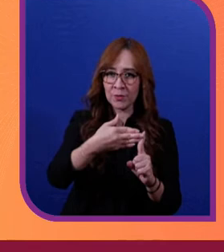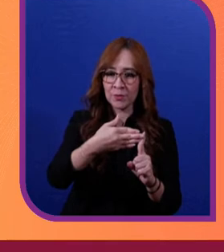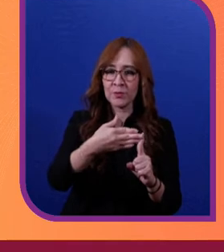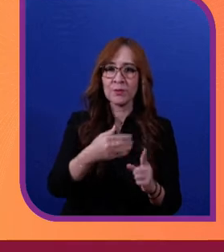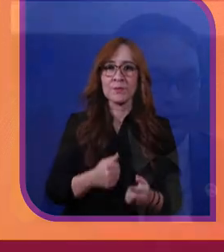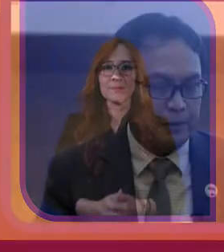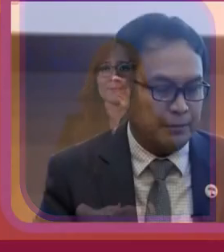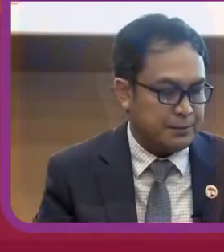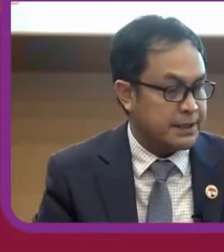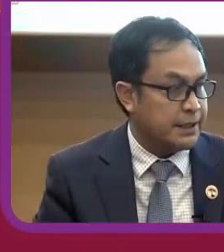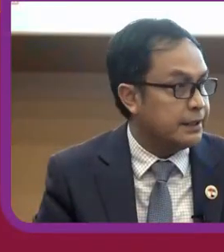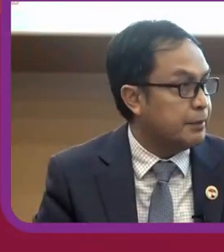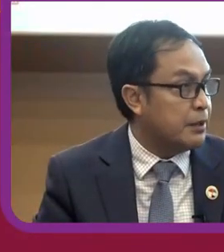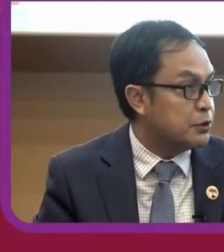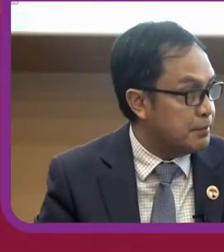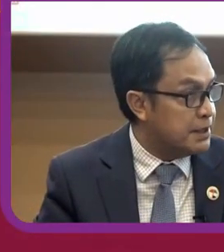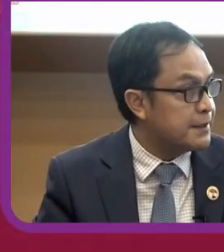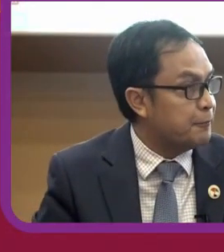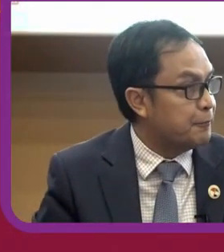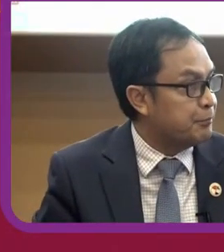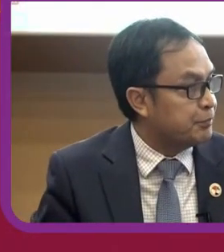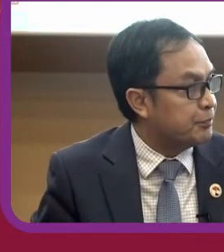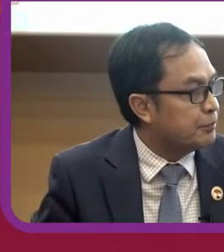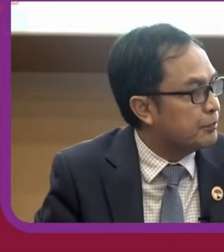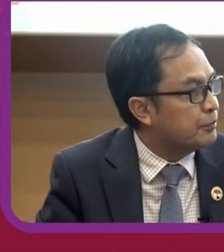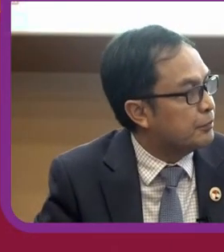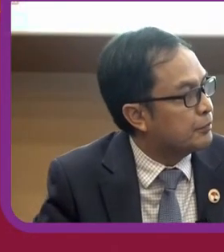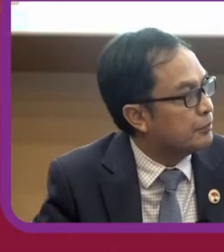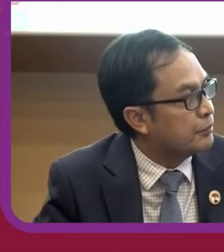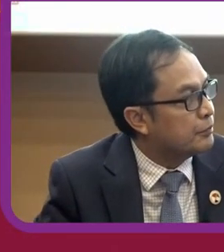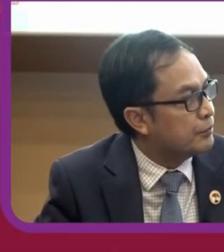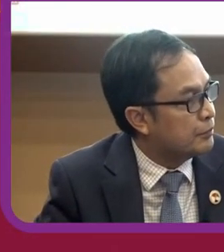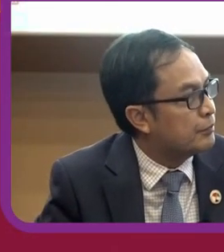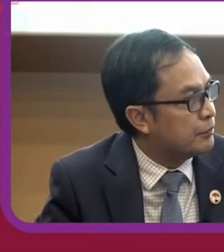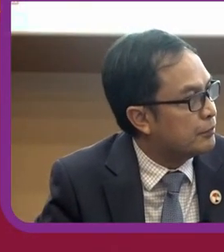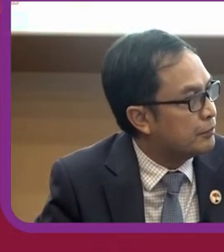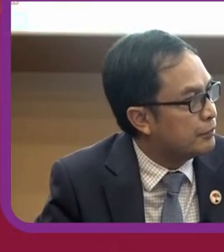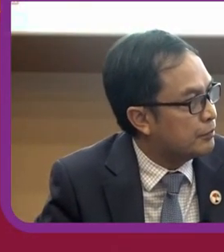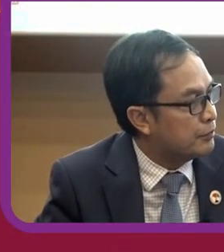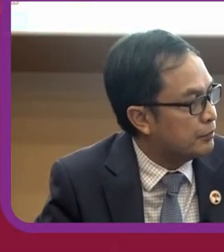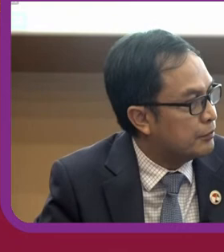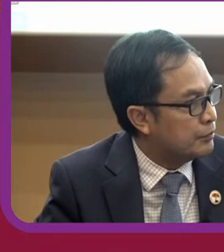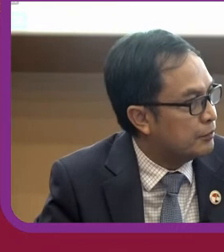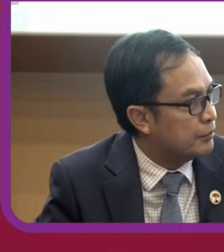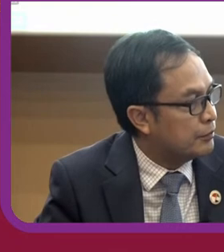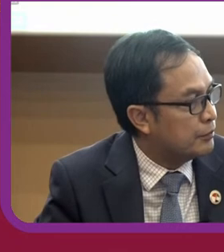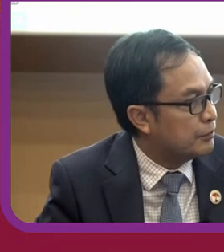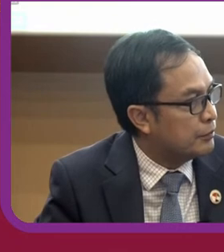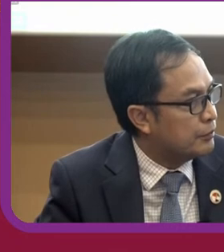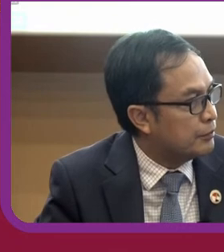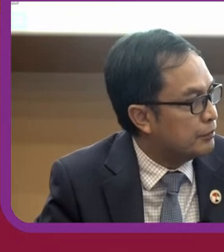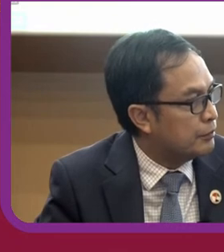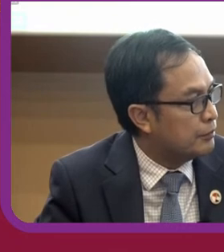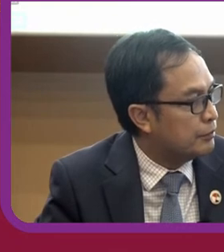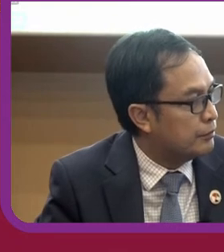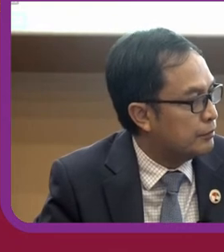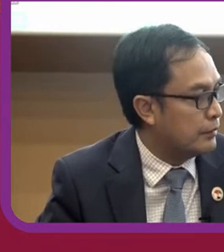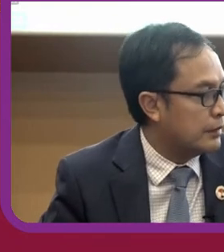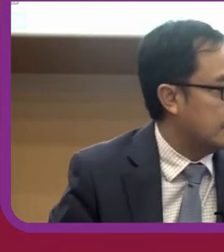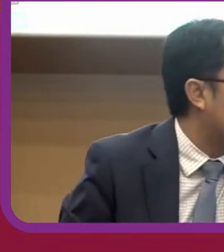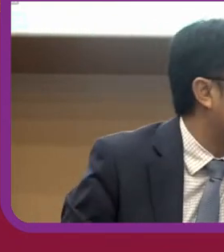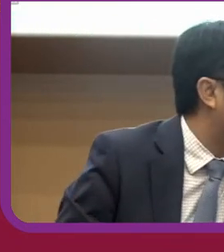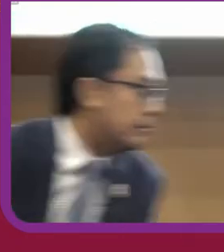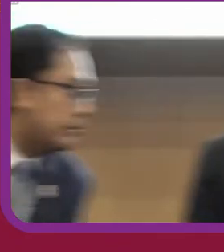thank you Thank you very much so please look in your life from SSC perspektif bottom or